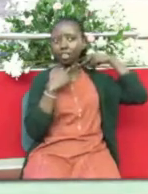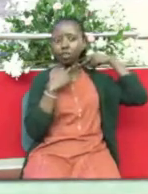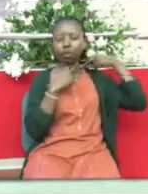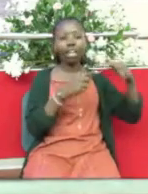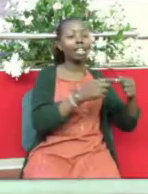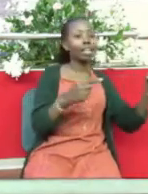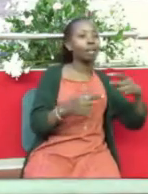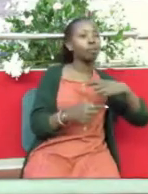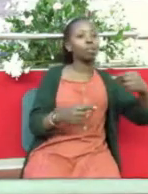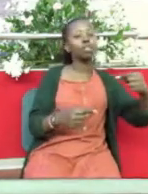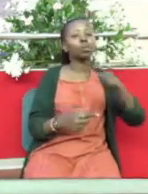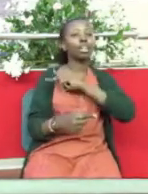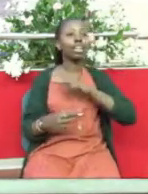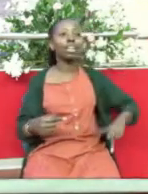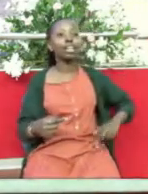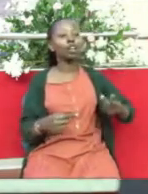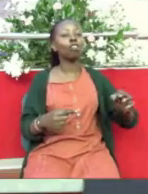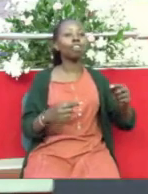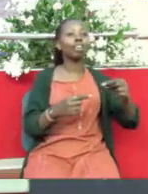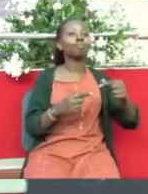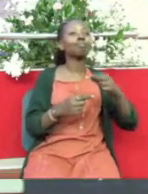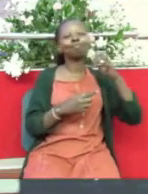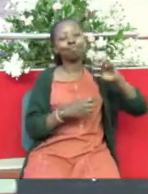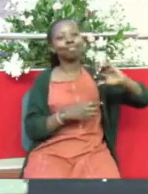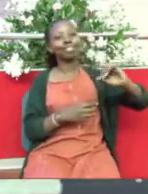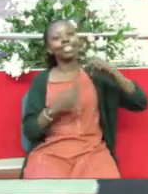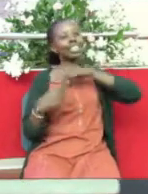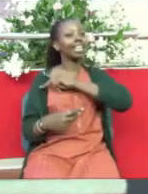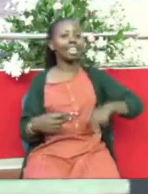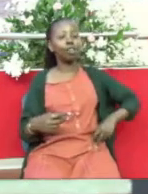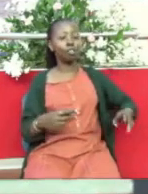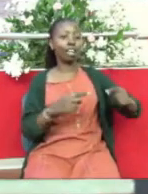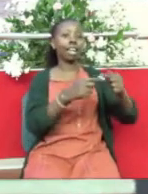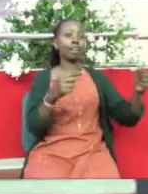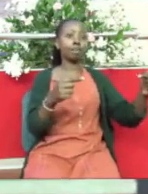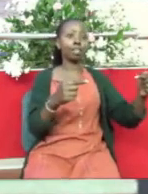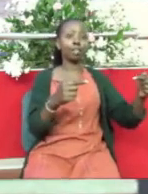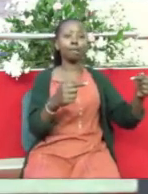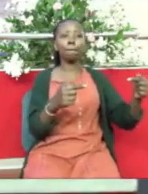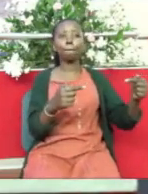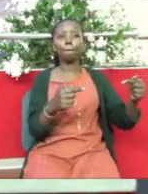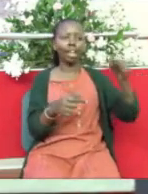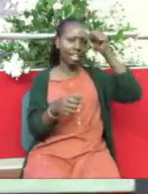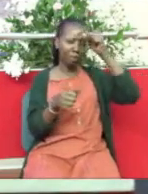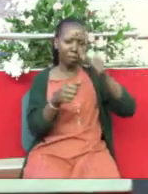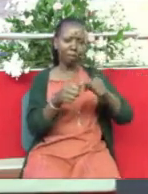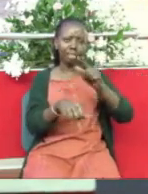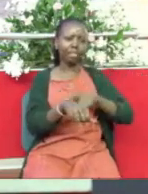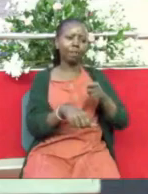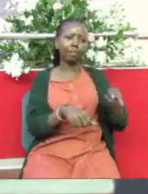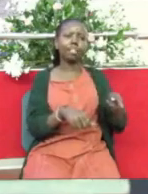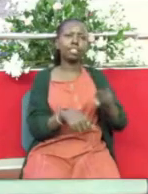ni kwenda kwa mfalme ambaye alikuwa wa Babiloni, nchi ambayo ilikuwa imewateka wana Israeli. Now remember that by this time King